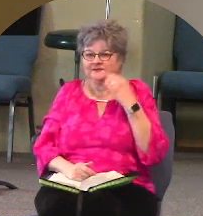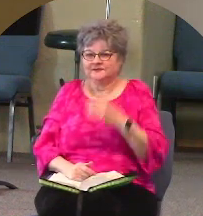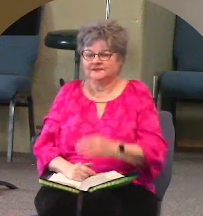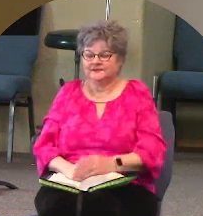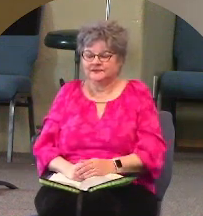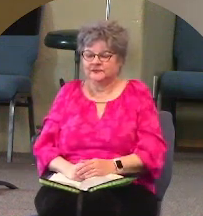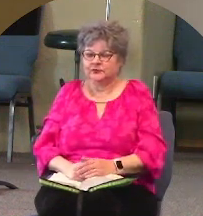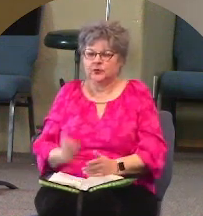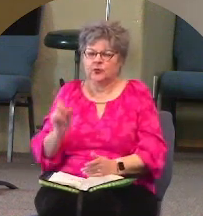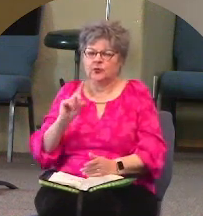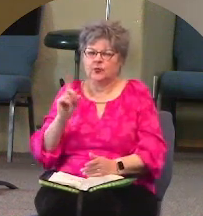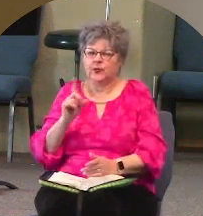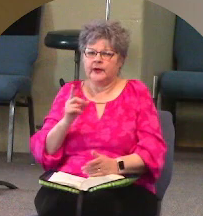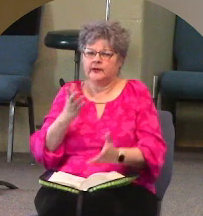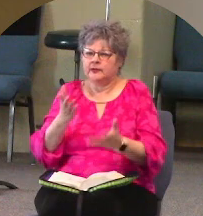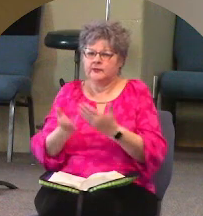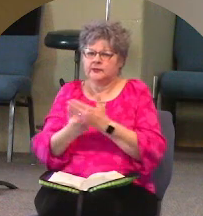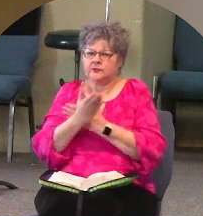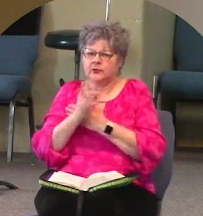So where are you this morning?